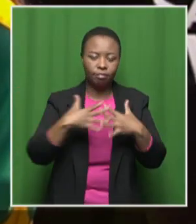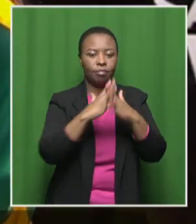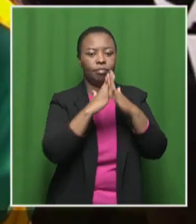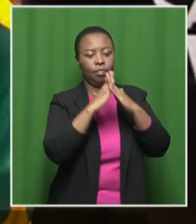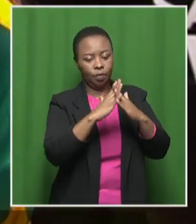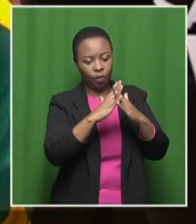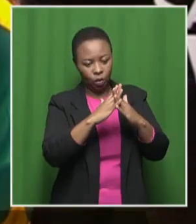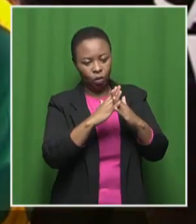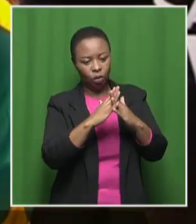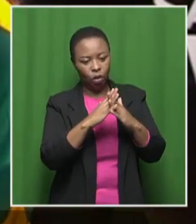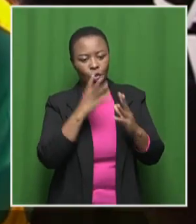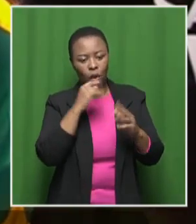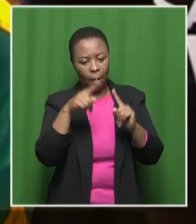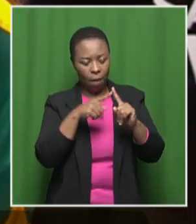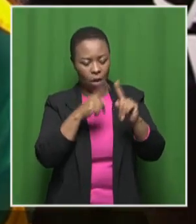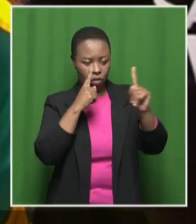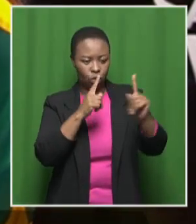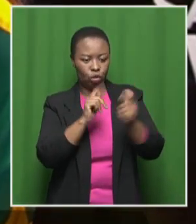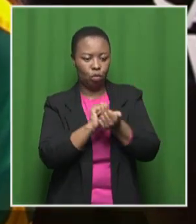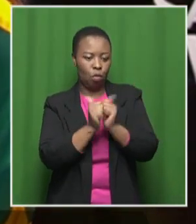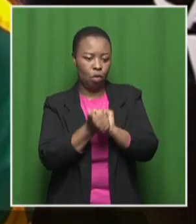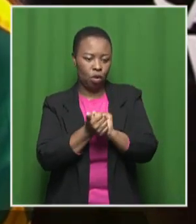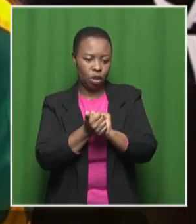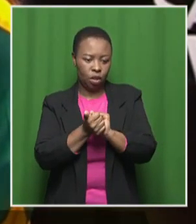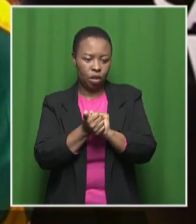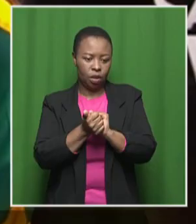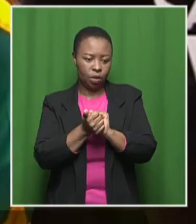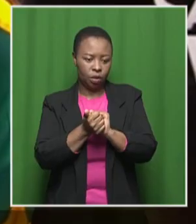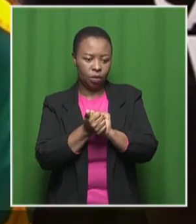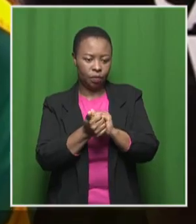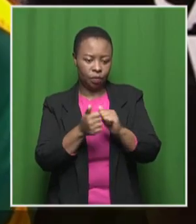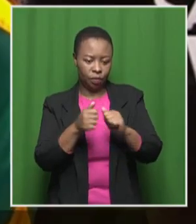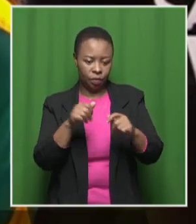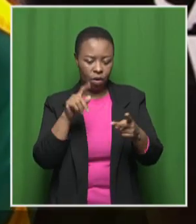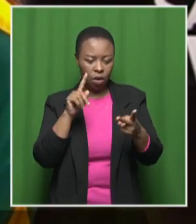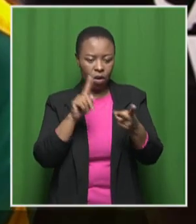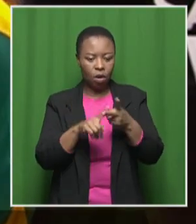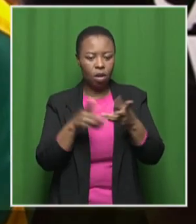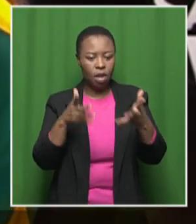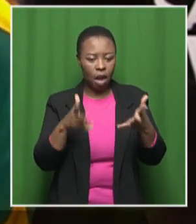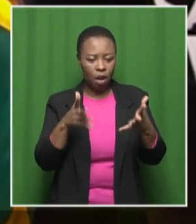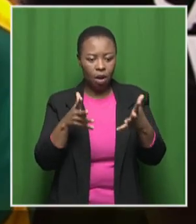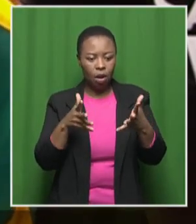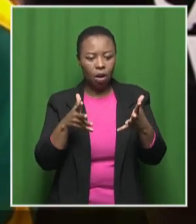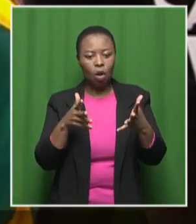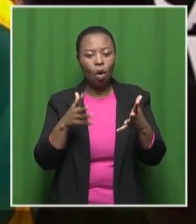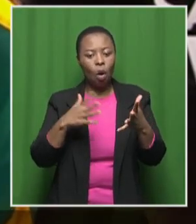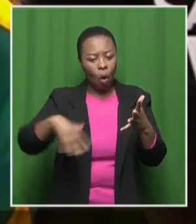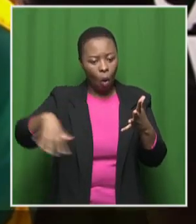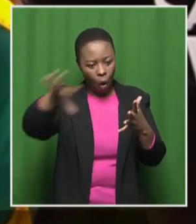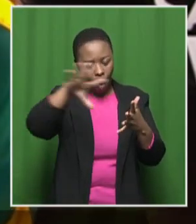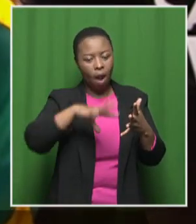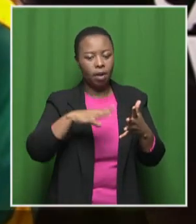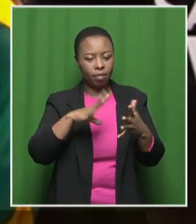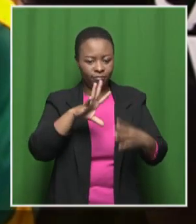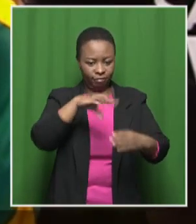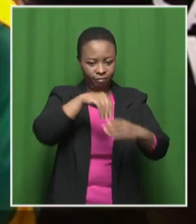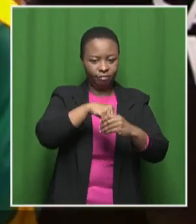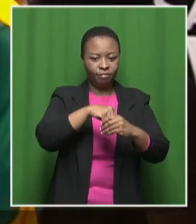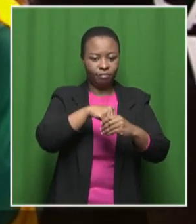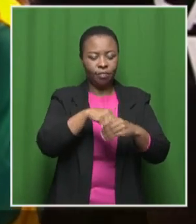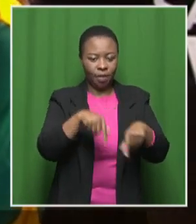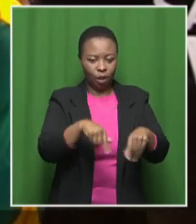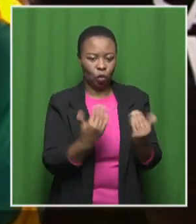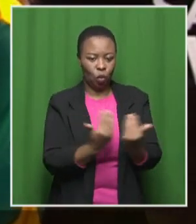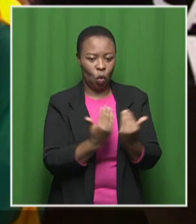sports. So this was a very huge privilege for us to be able to organize all the moving parts, to be able to come to Newclare. I mean, I wish